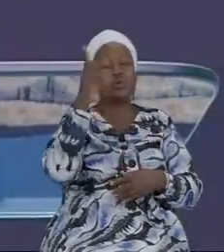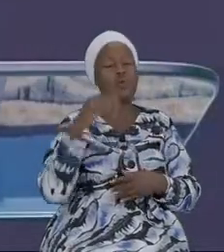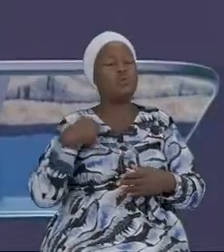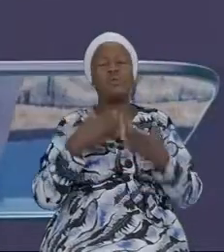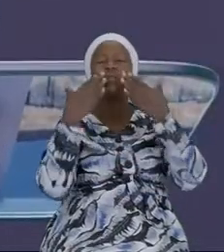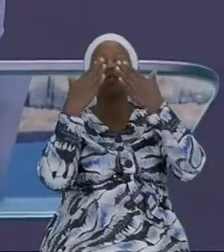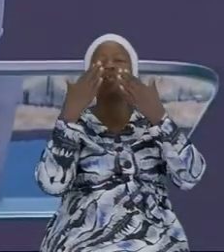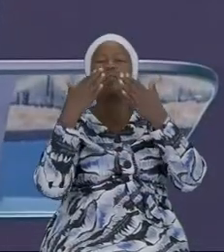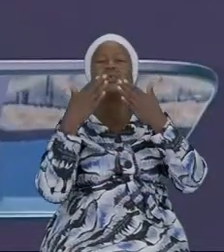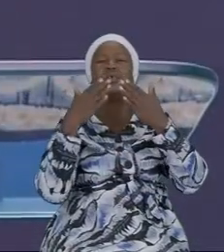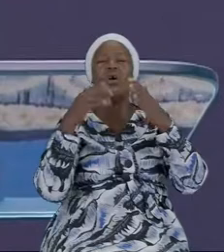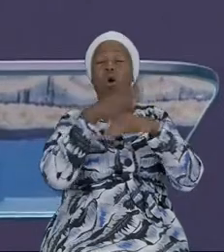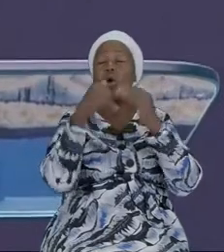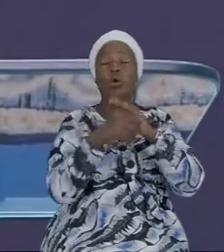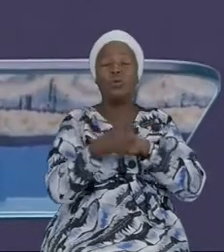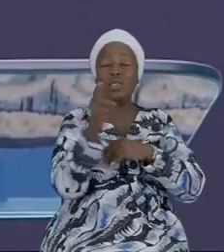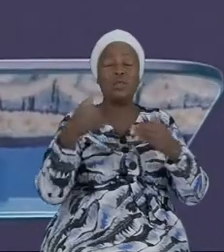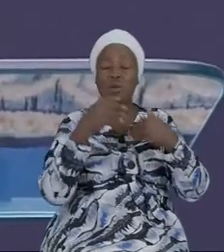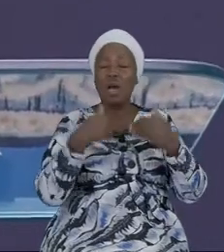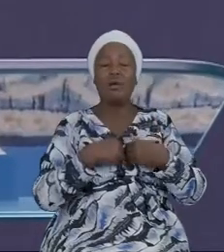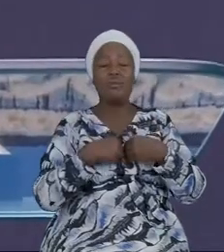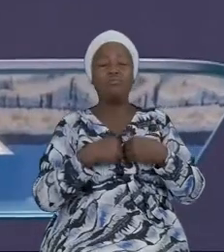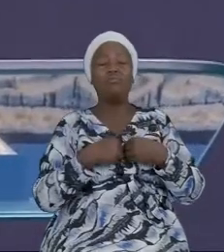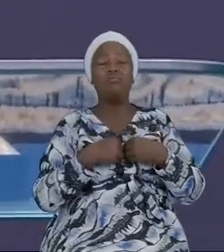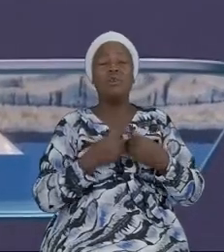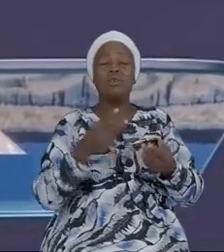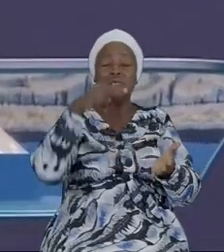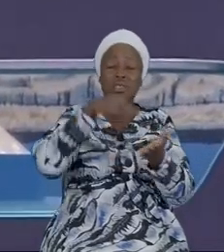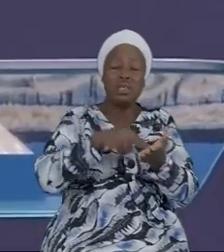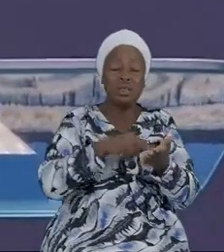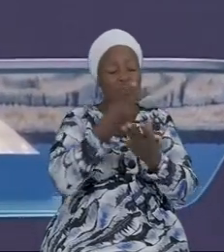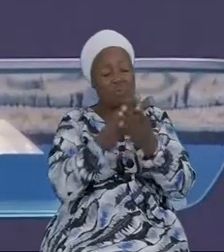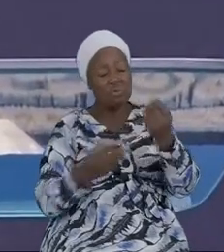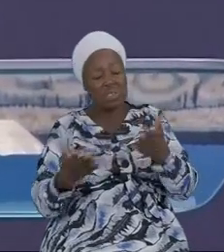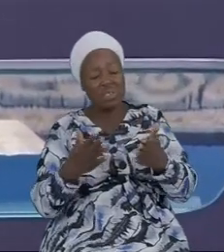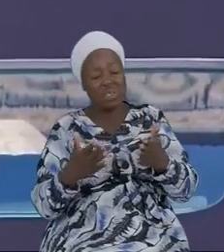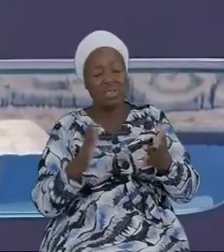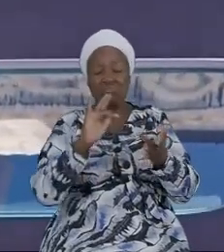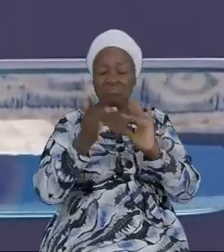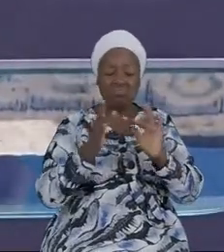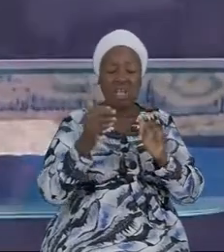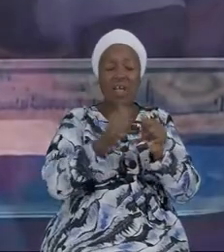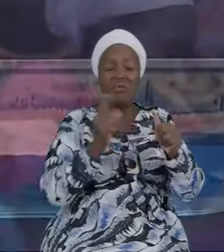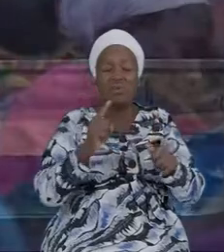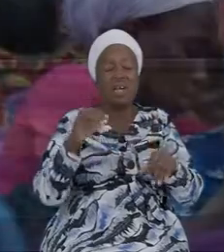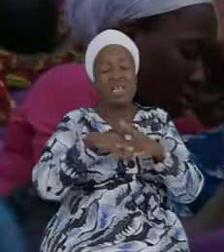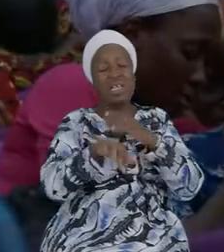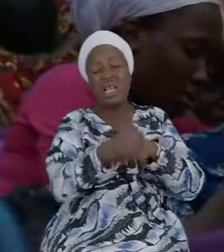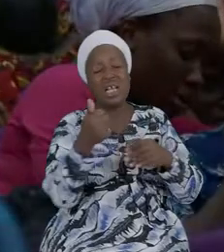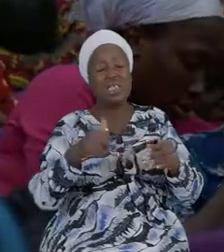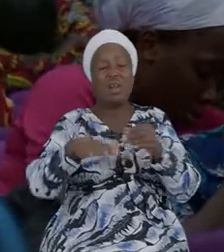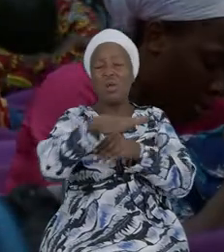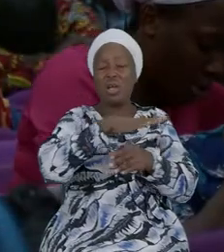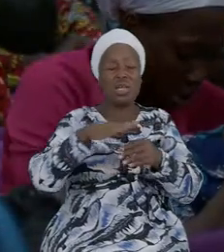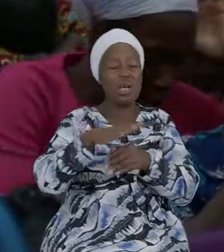you. All these who have indicated, both here, online, everywhere, in every